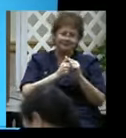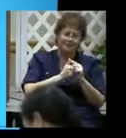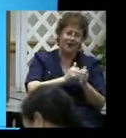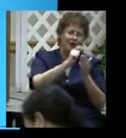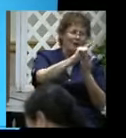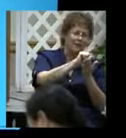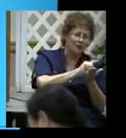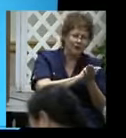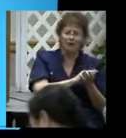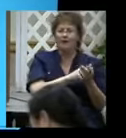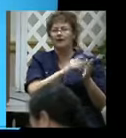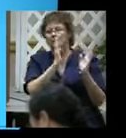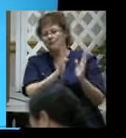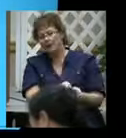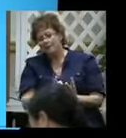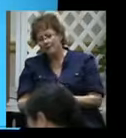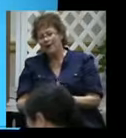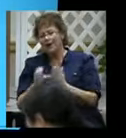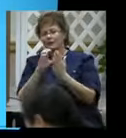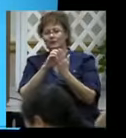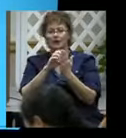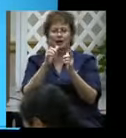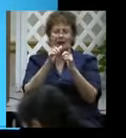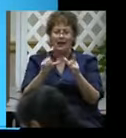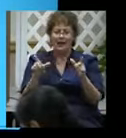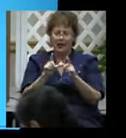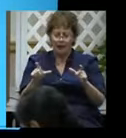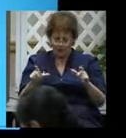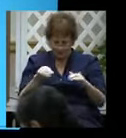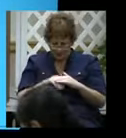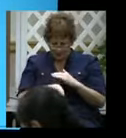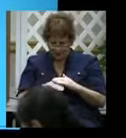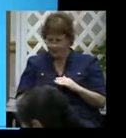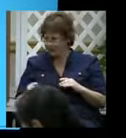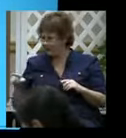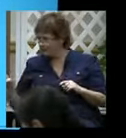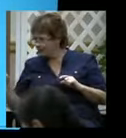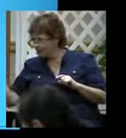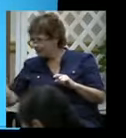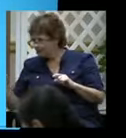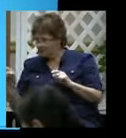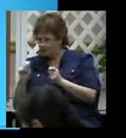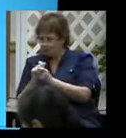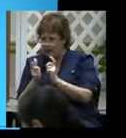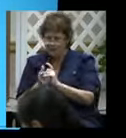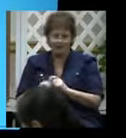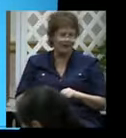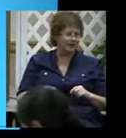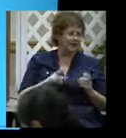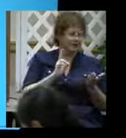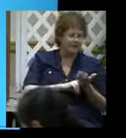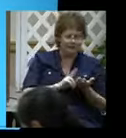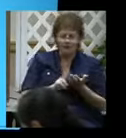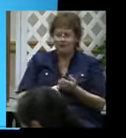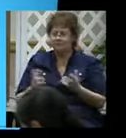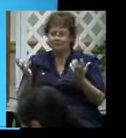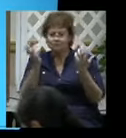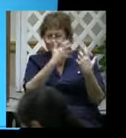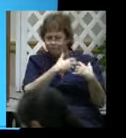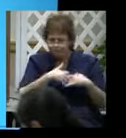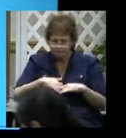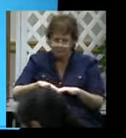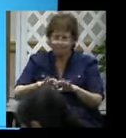translated. You've prepared the document to make it language access ready. You've dealt with the vendors and translators and all involved with that,